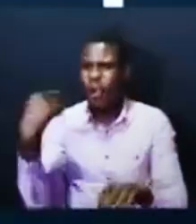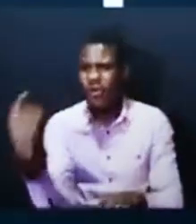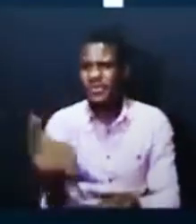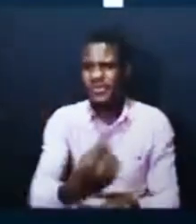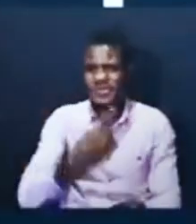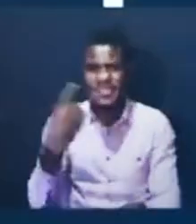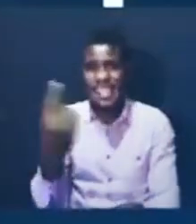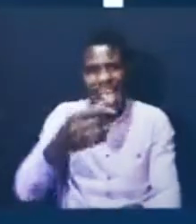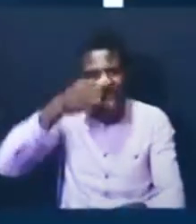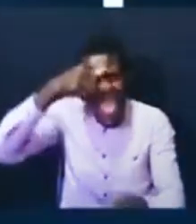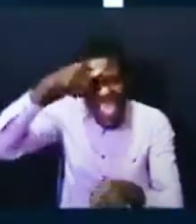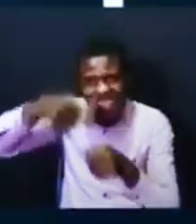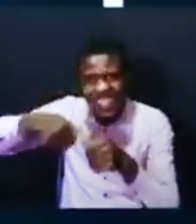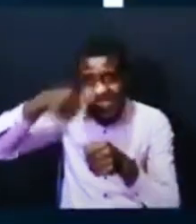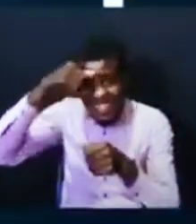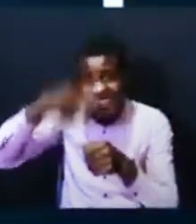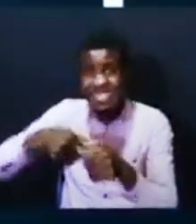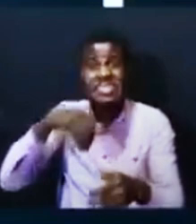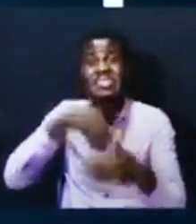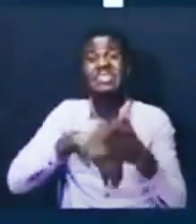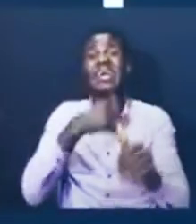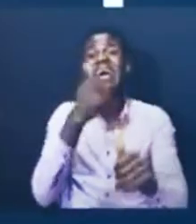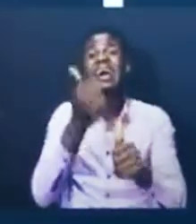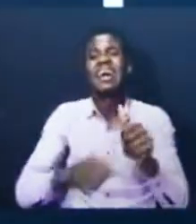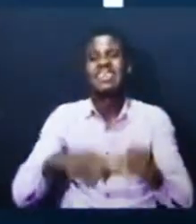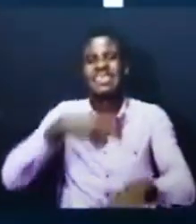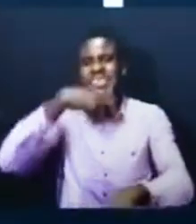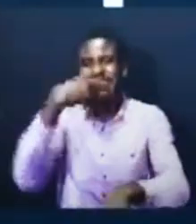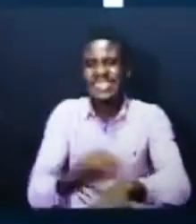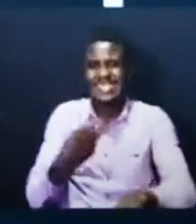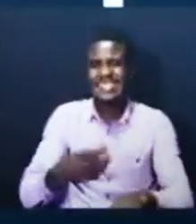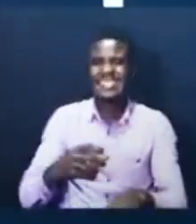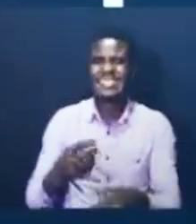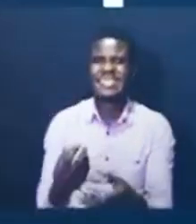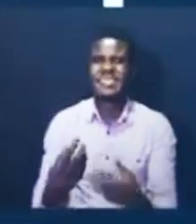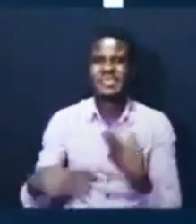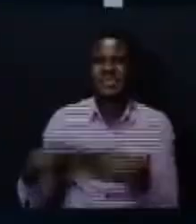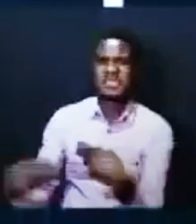Always remember. In any difficult situation, in